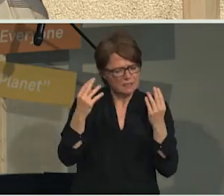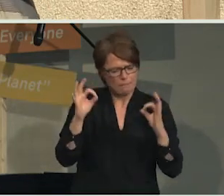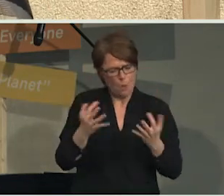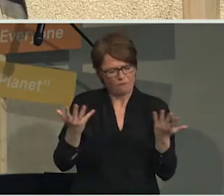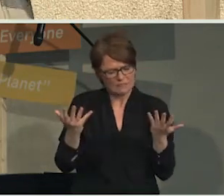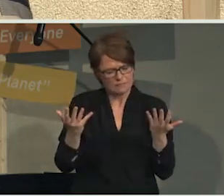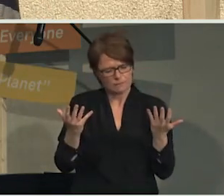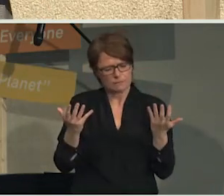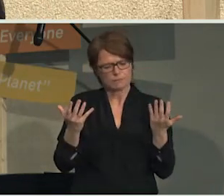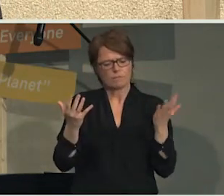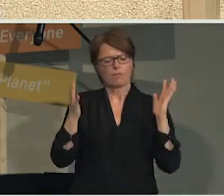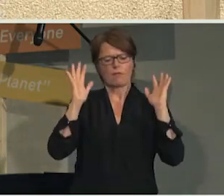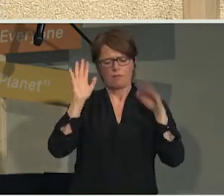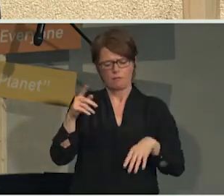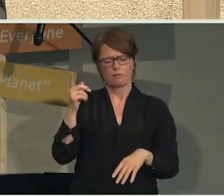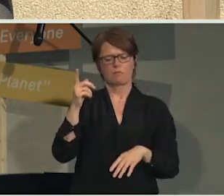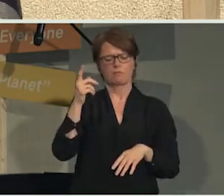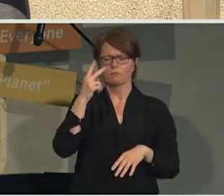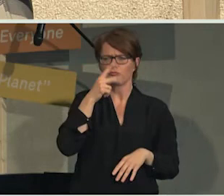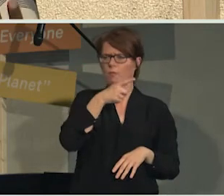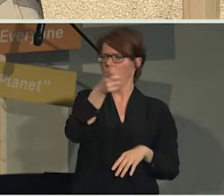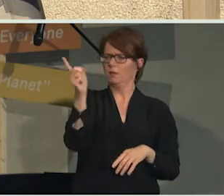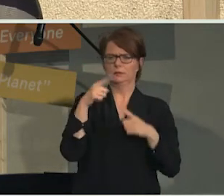or bear, or how do I get the honey?